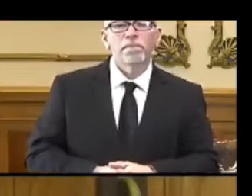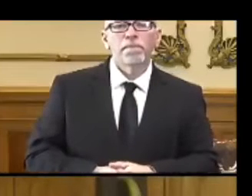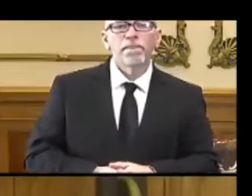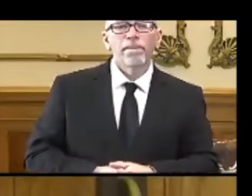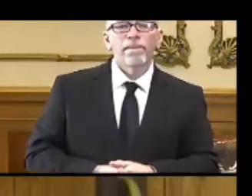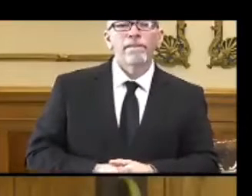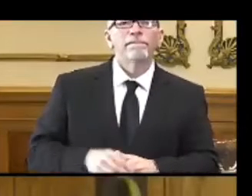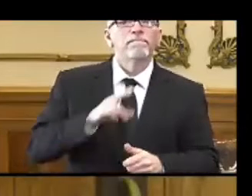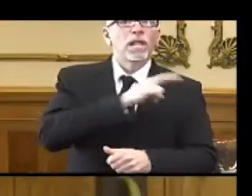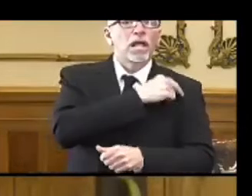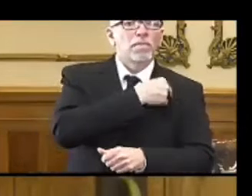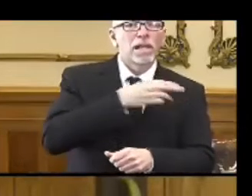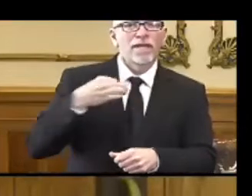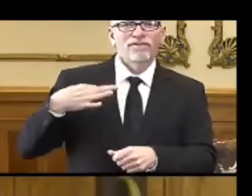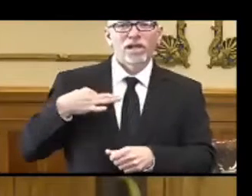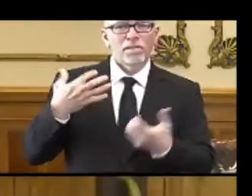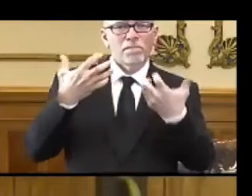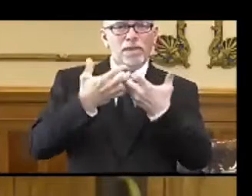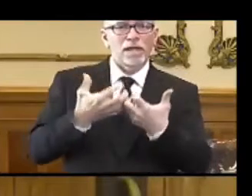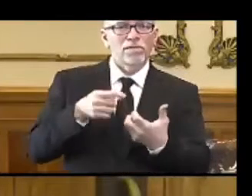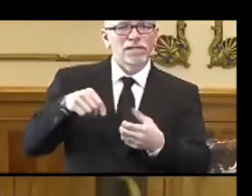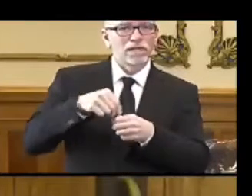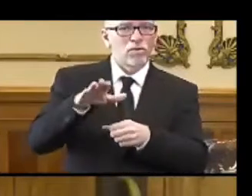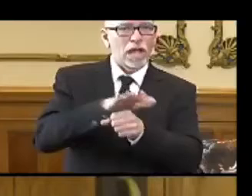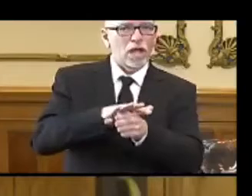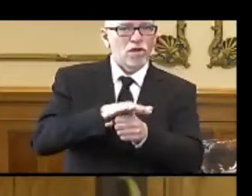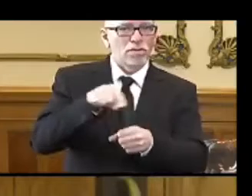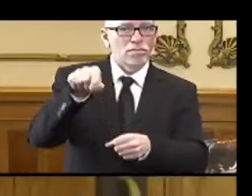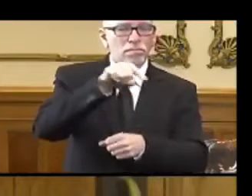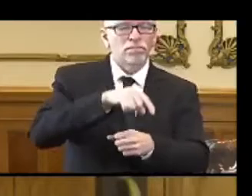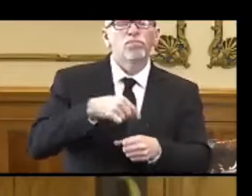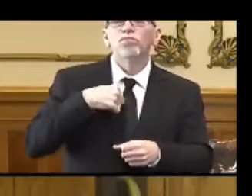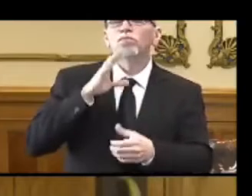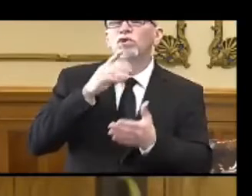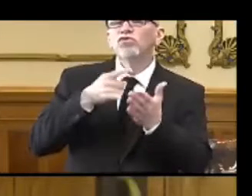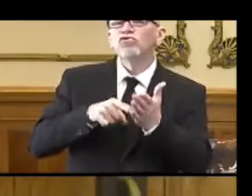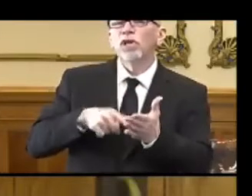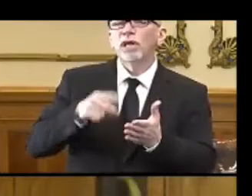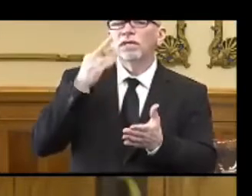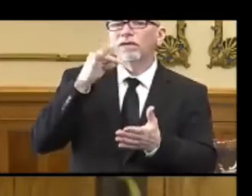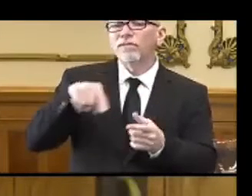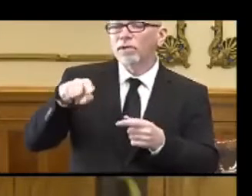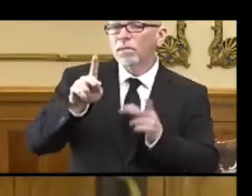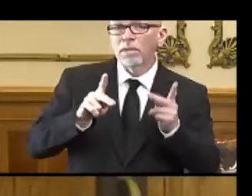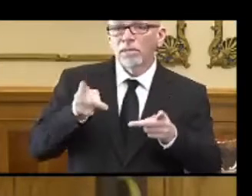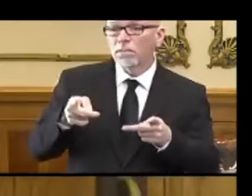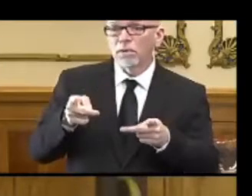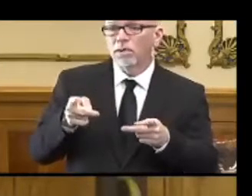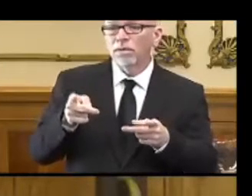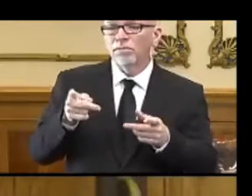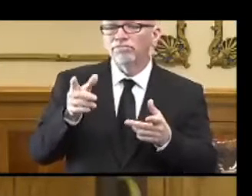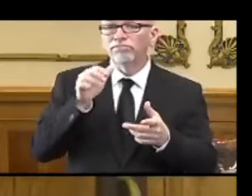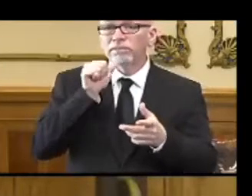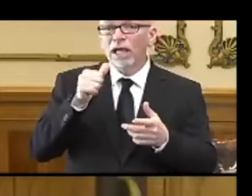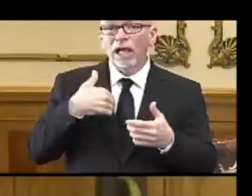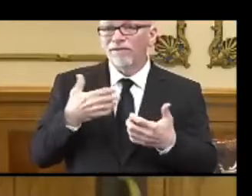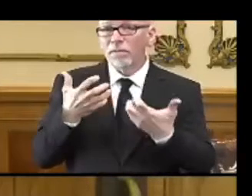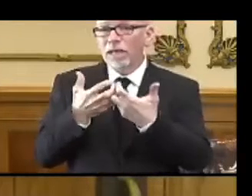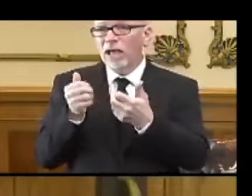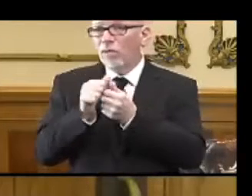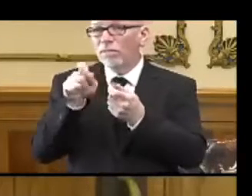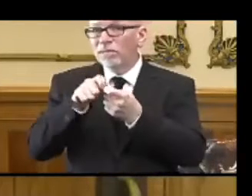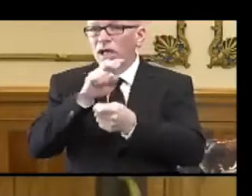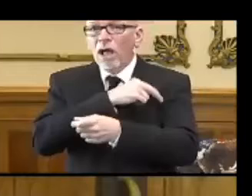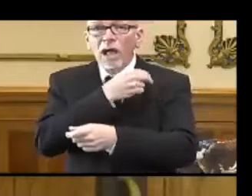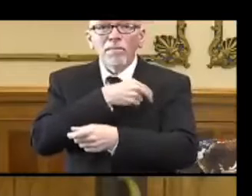being matched with volunteers in their area. And again, we will be checking to see if individuals do not get matched with a particular hospital